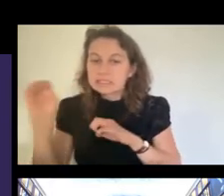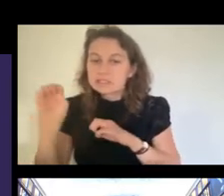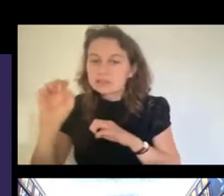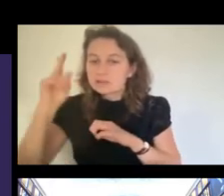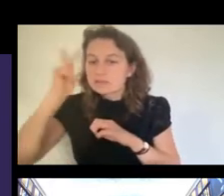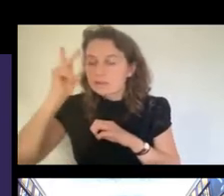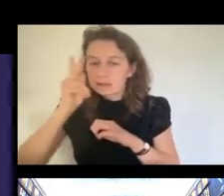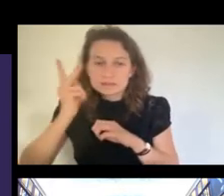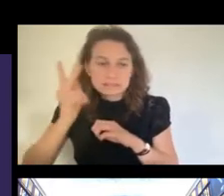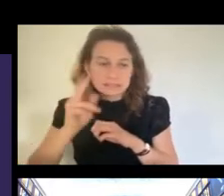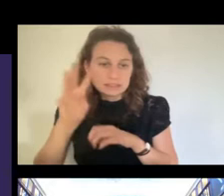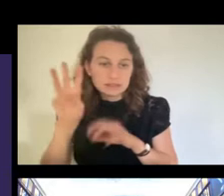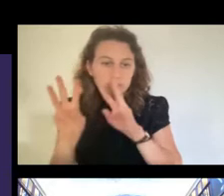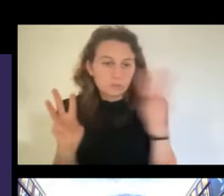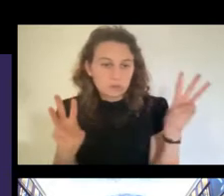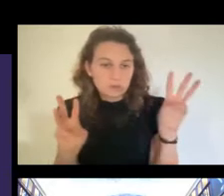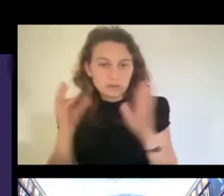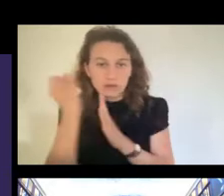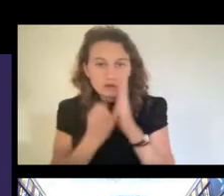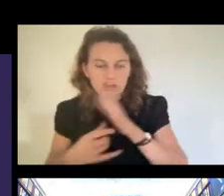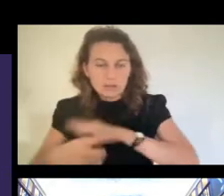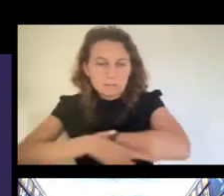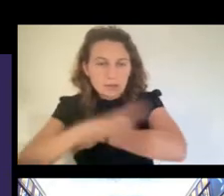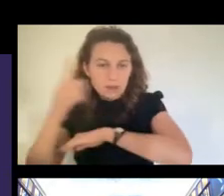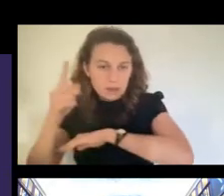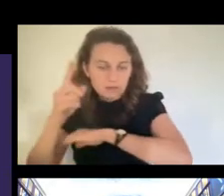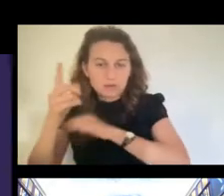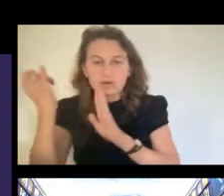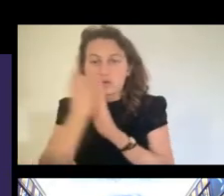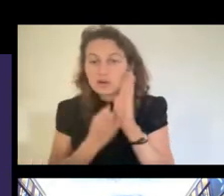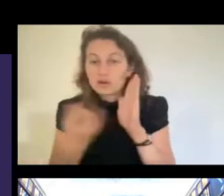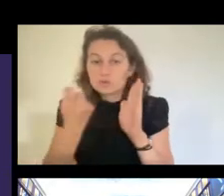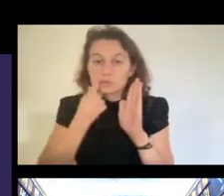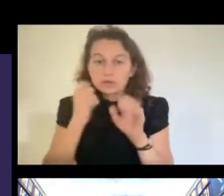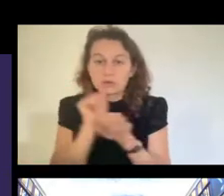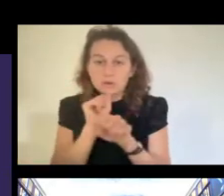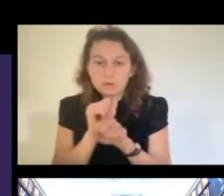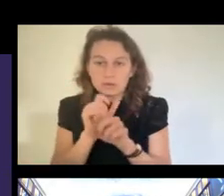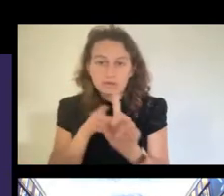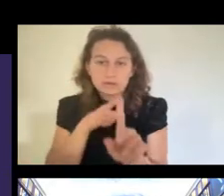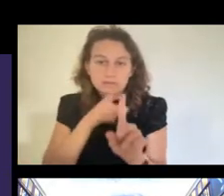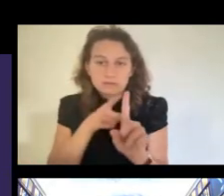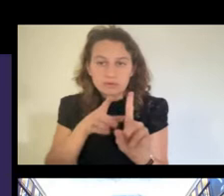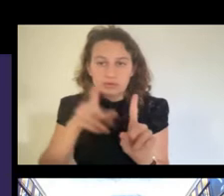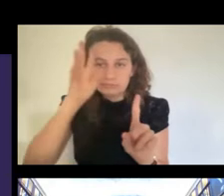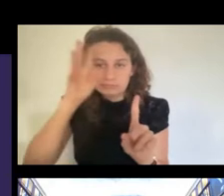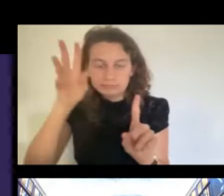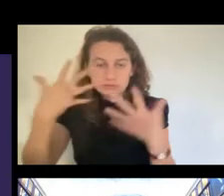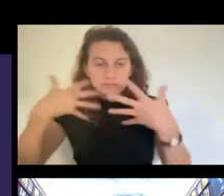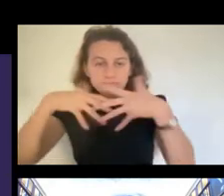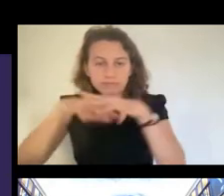art, especially in modern and contemporary art, her recent work aims for creating the cohesion